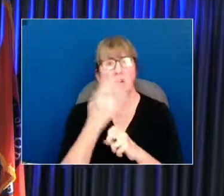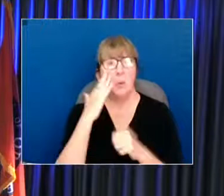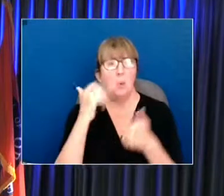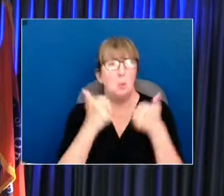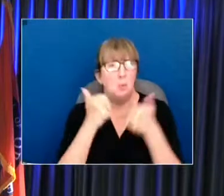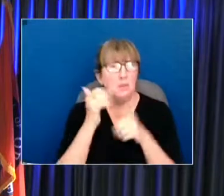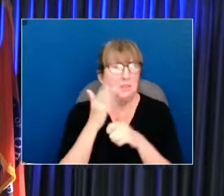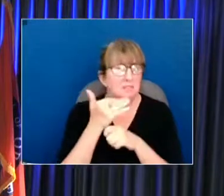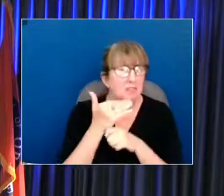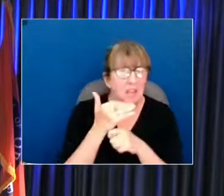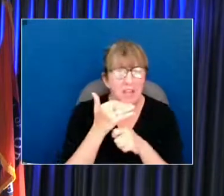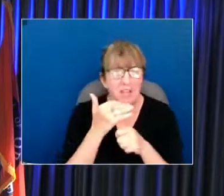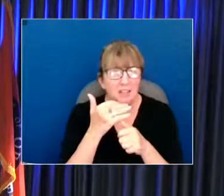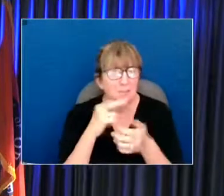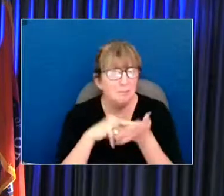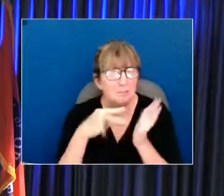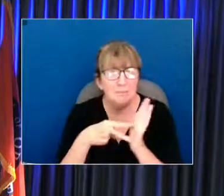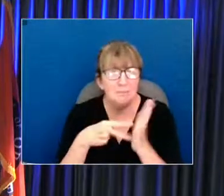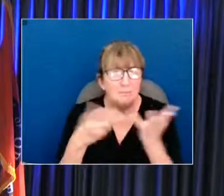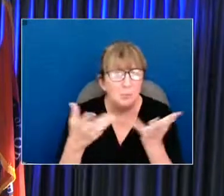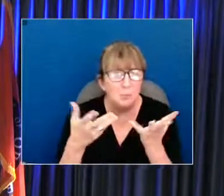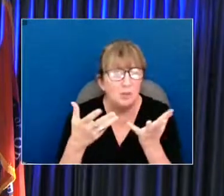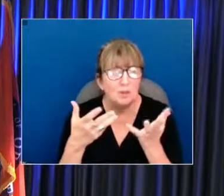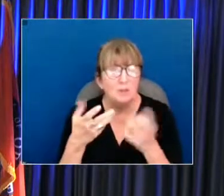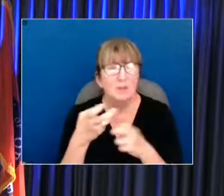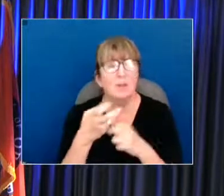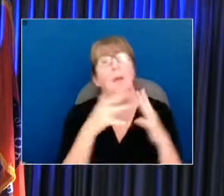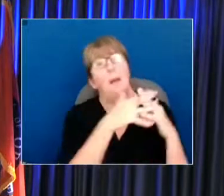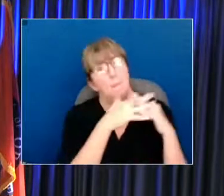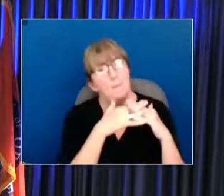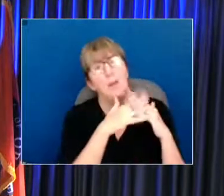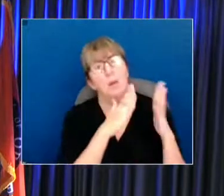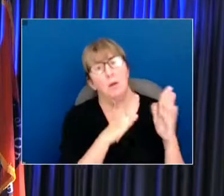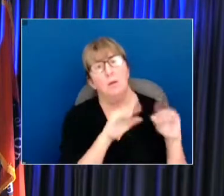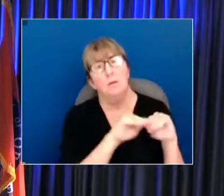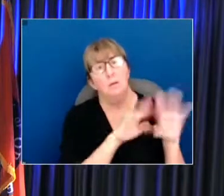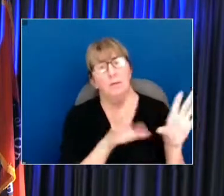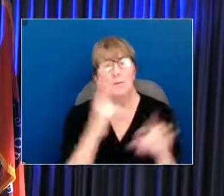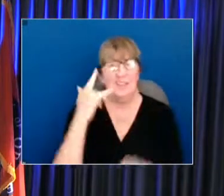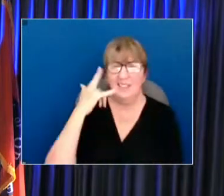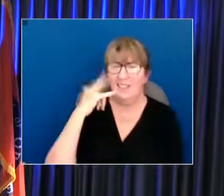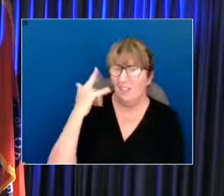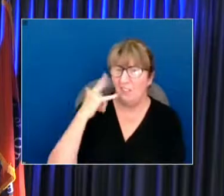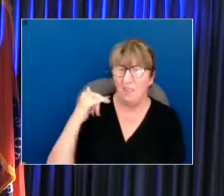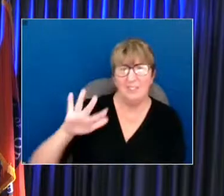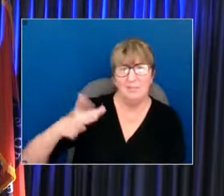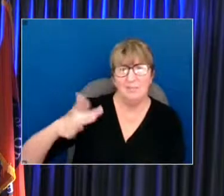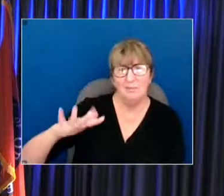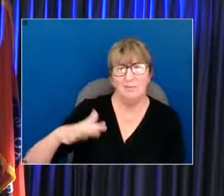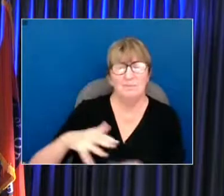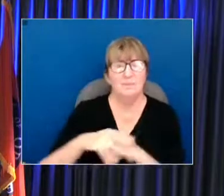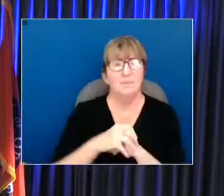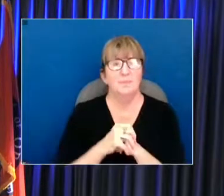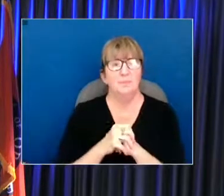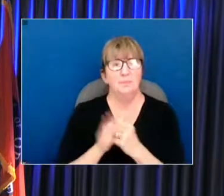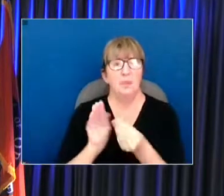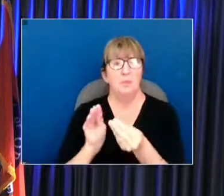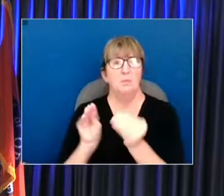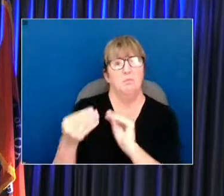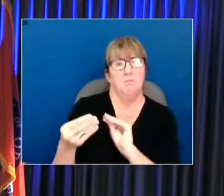It's just the challenging part. American flag you obviously know, but it's the California flag. We just need to rotate Sli- them a little bit. Rotate them slightly,